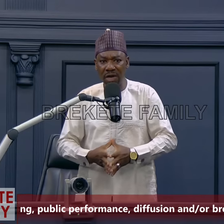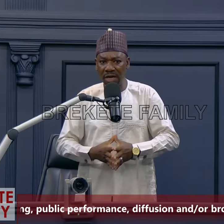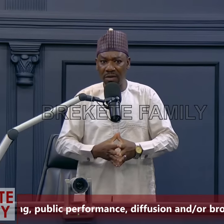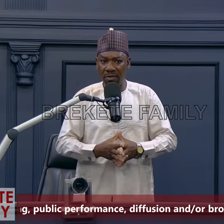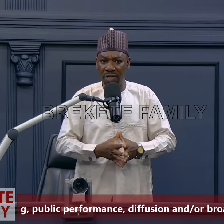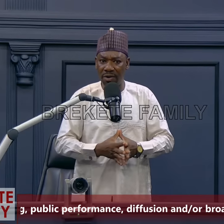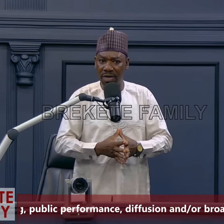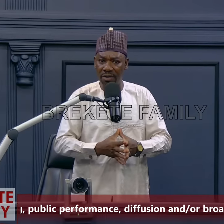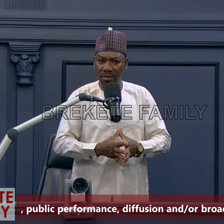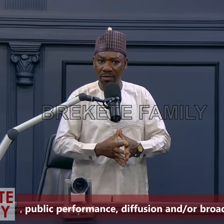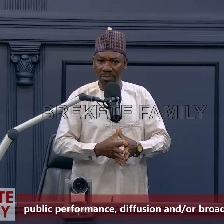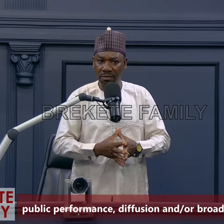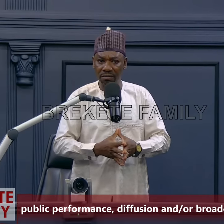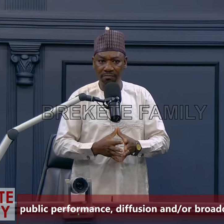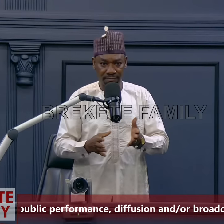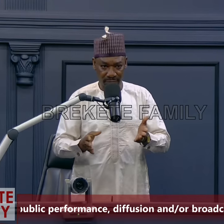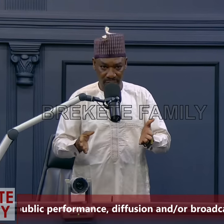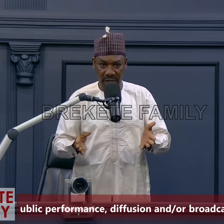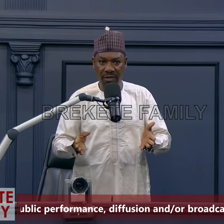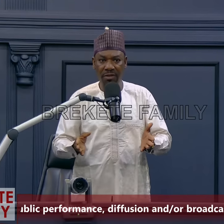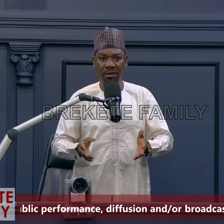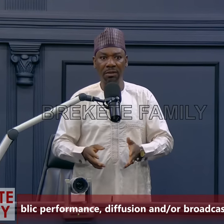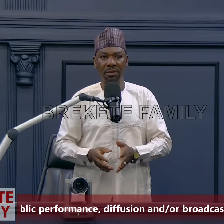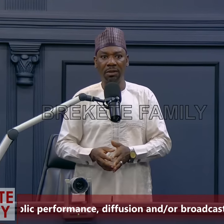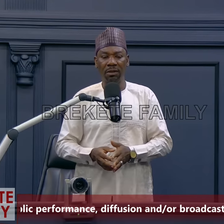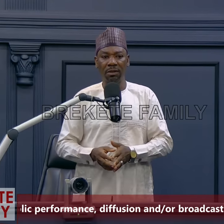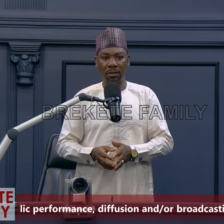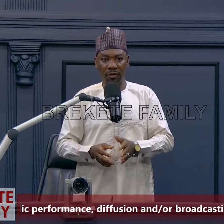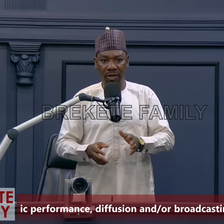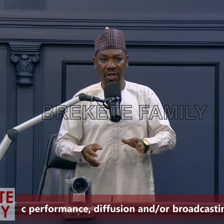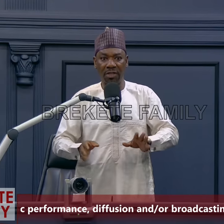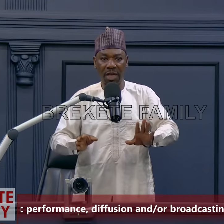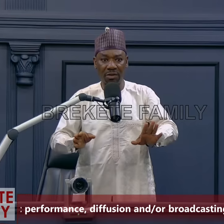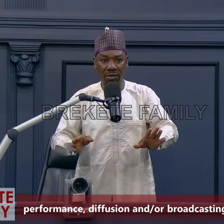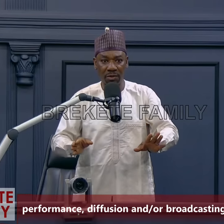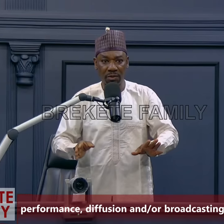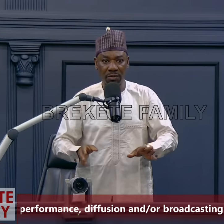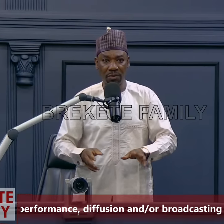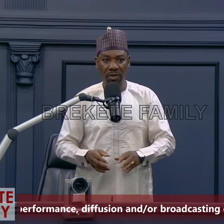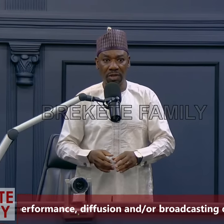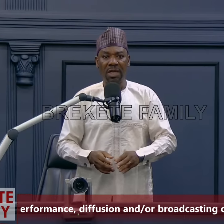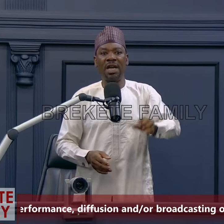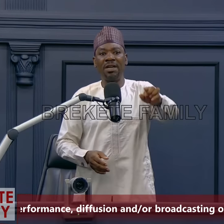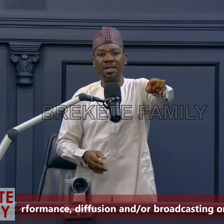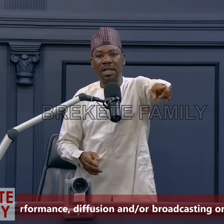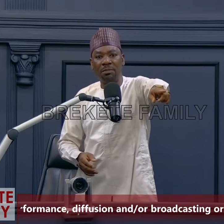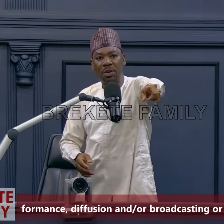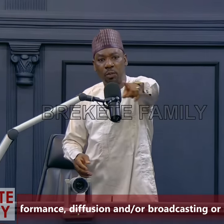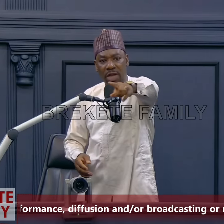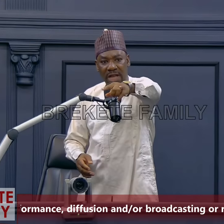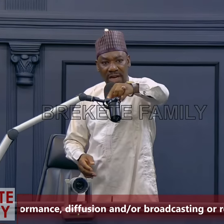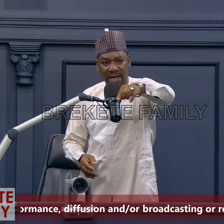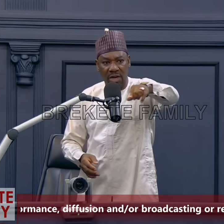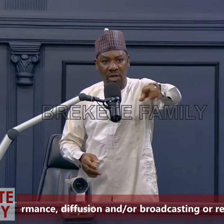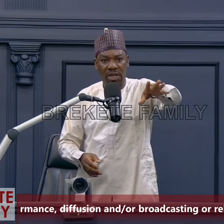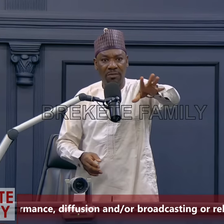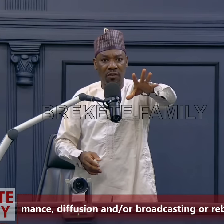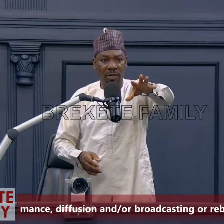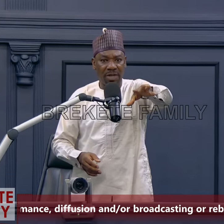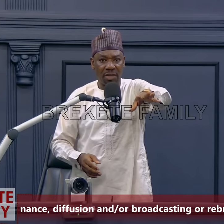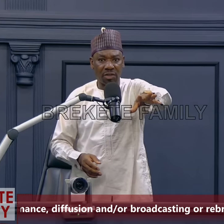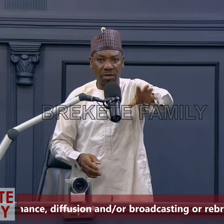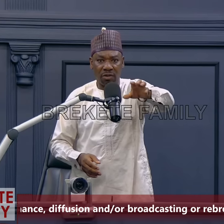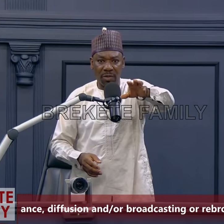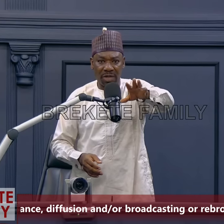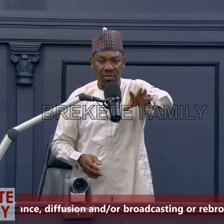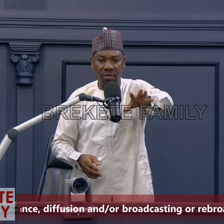they not do this one they not do that one they not do yes some of the things not true now the same people We Gather they condemn